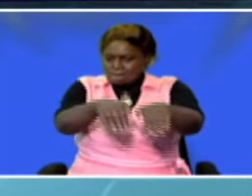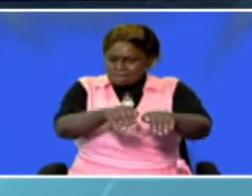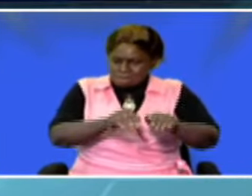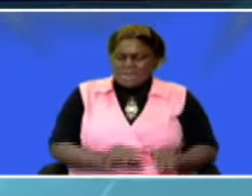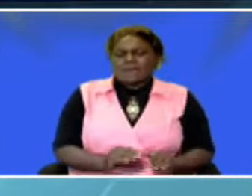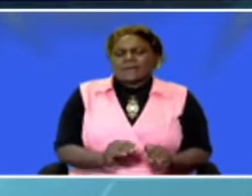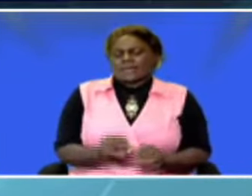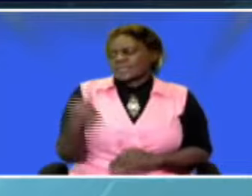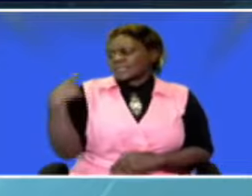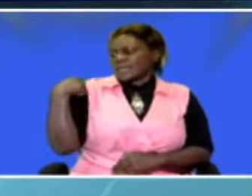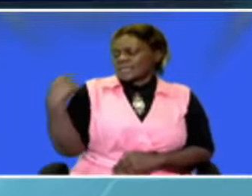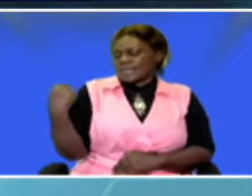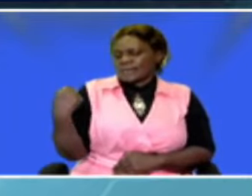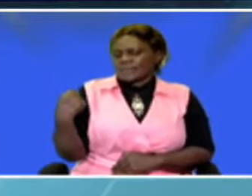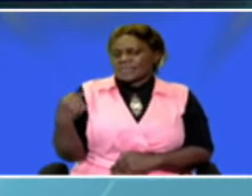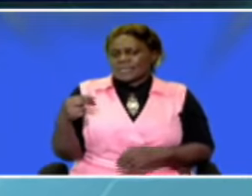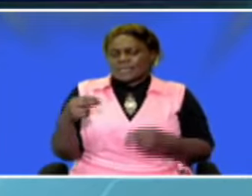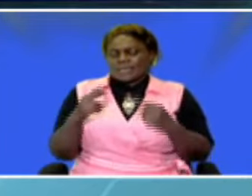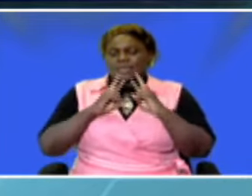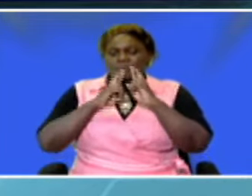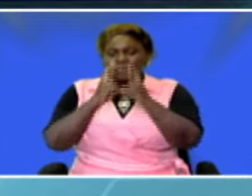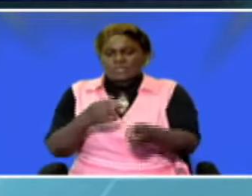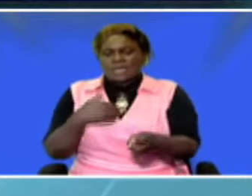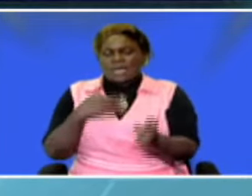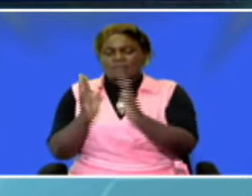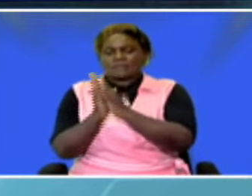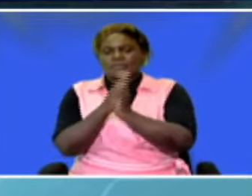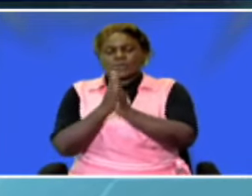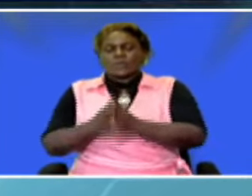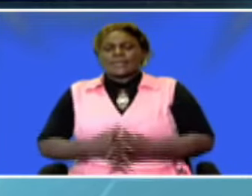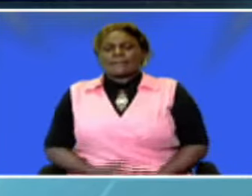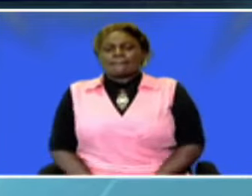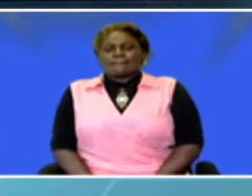was laid to rest. Here is Innocent Ogaro with that story.